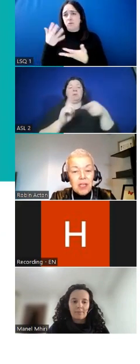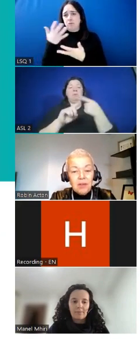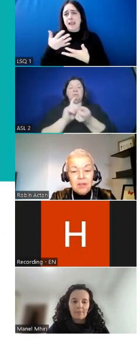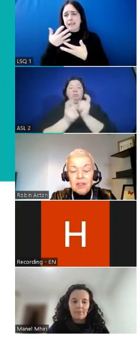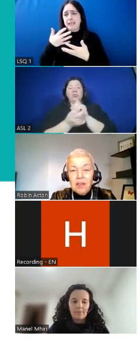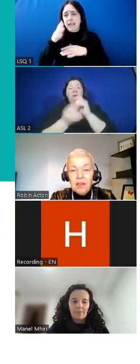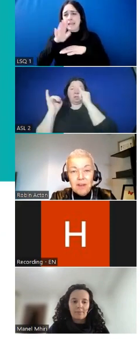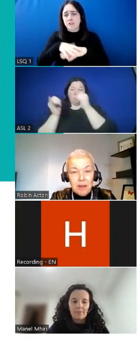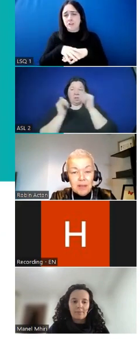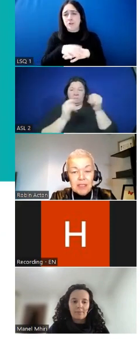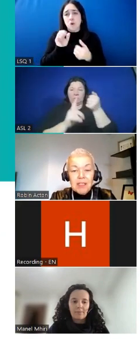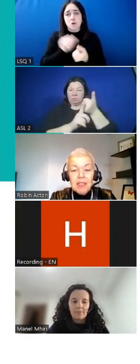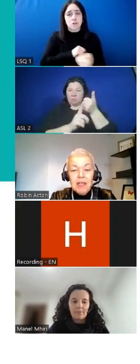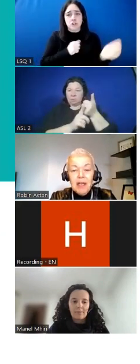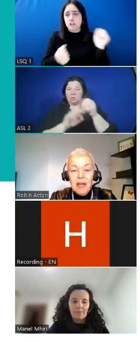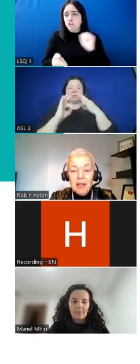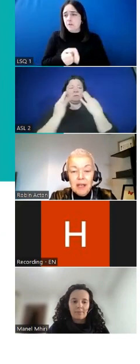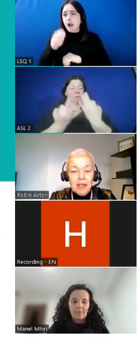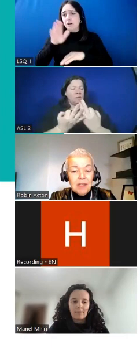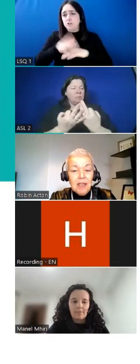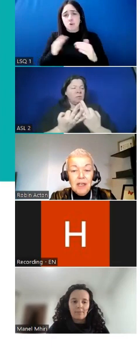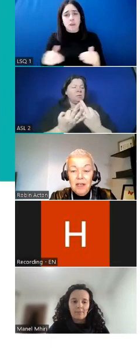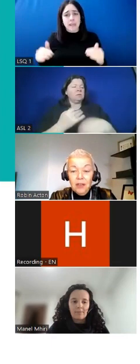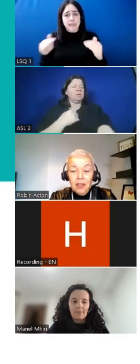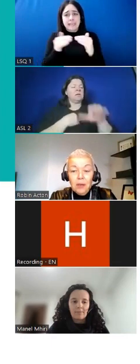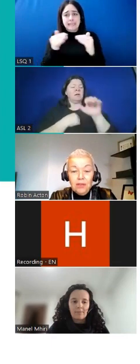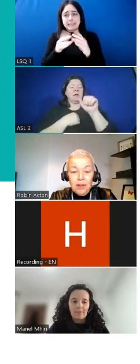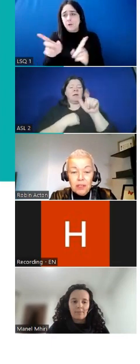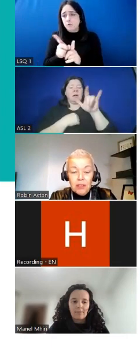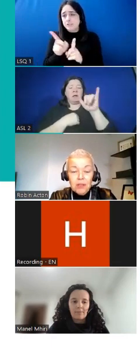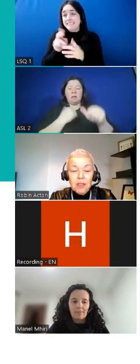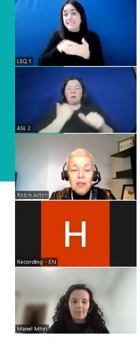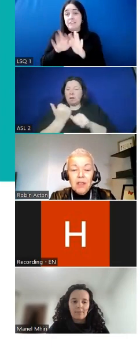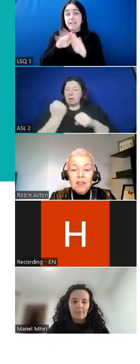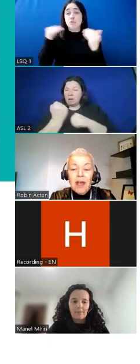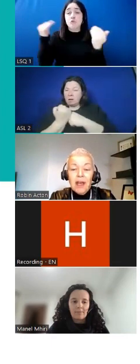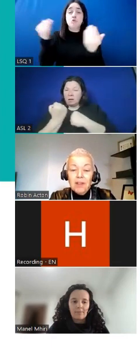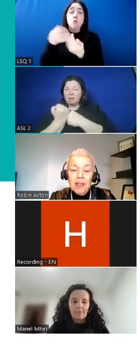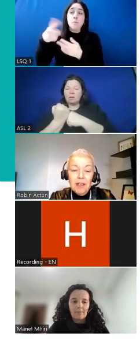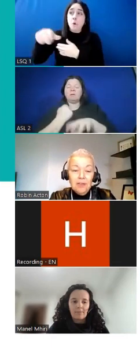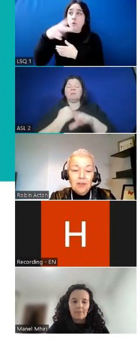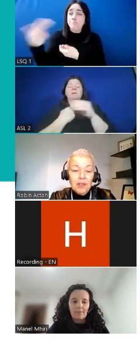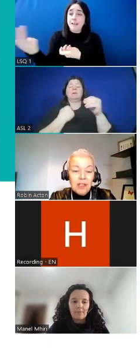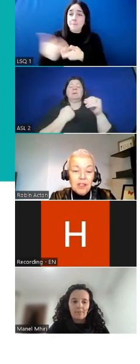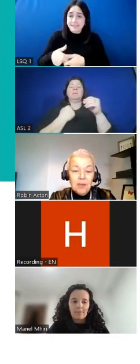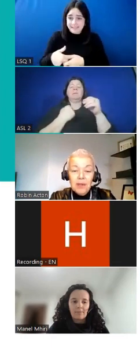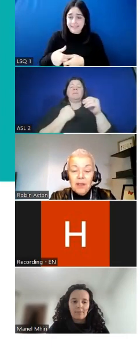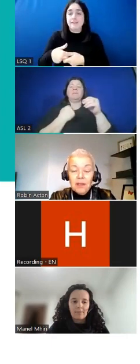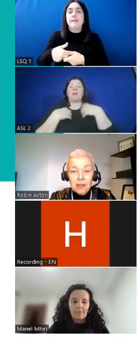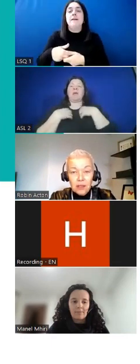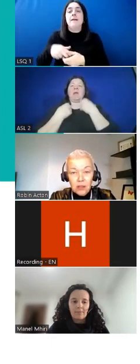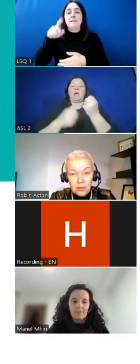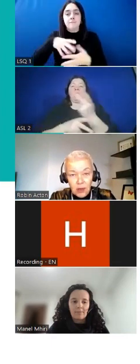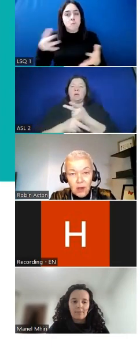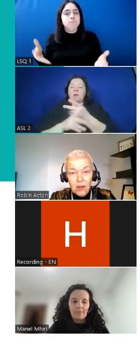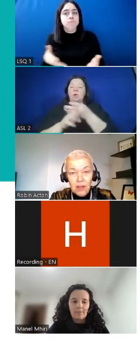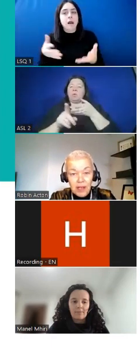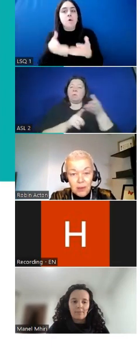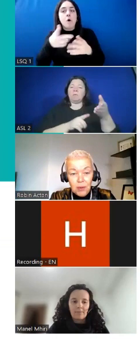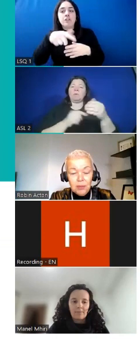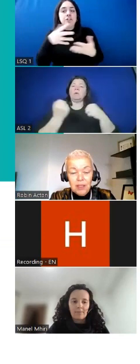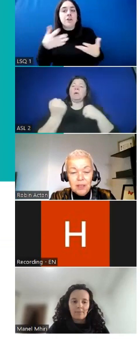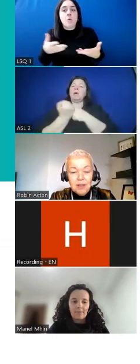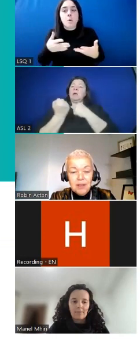individuals themselves, families, allies, and healthcare professionals to advocate for a system that serves